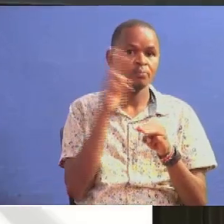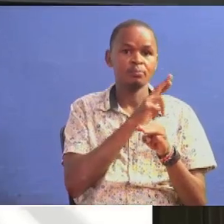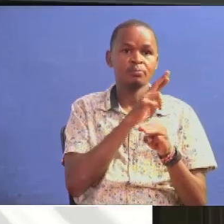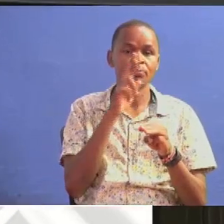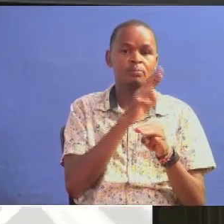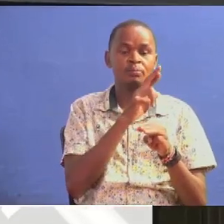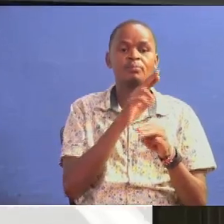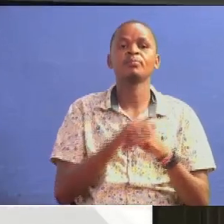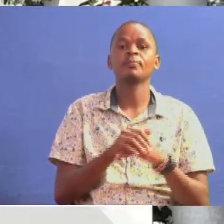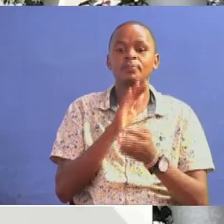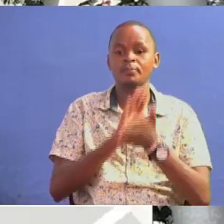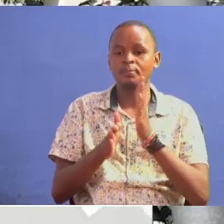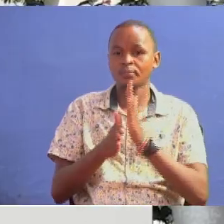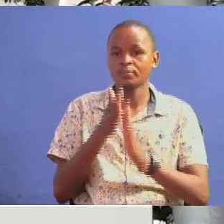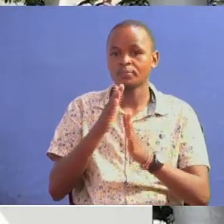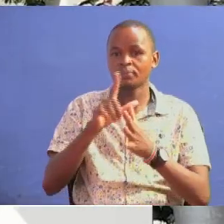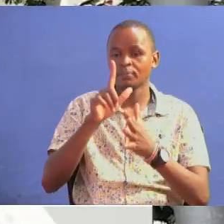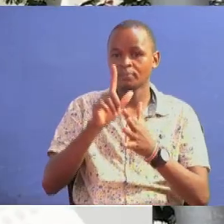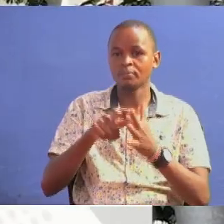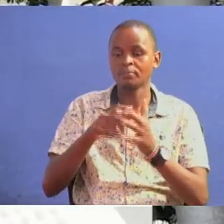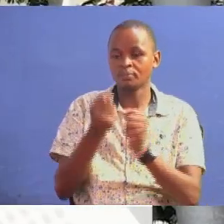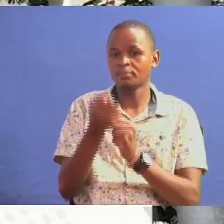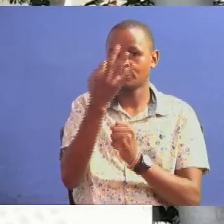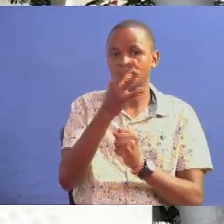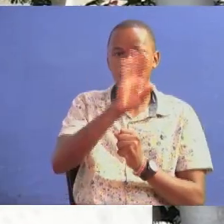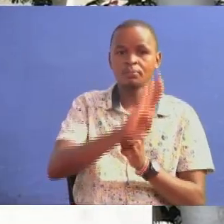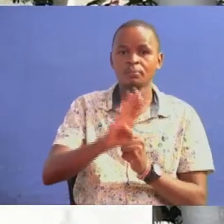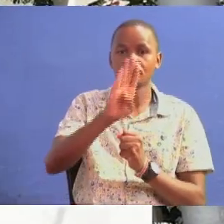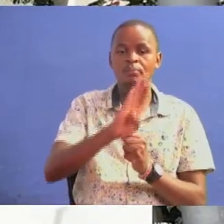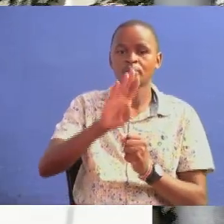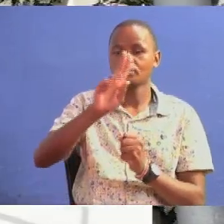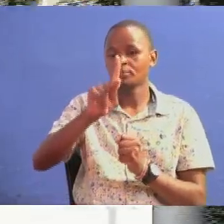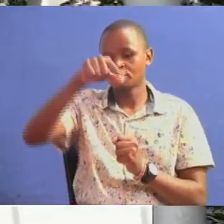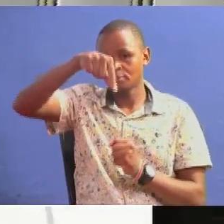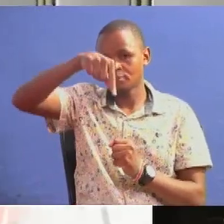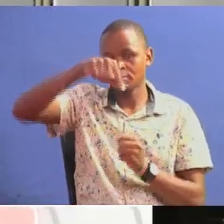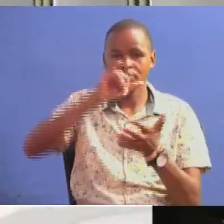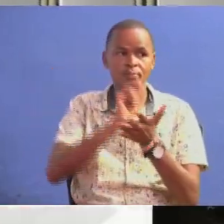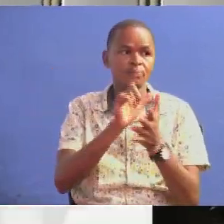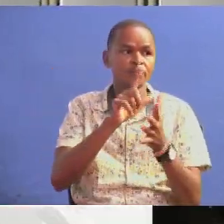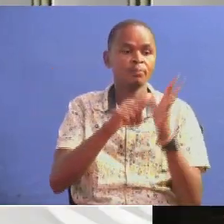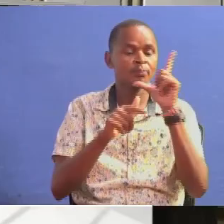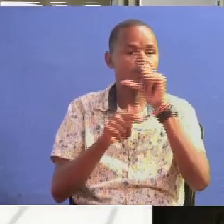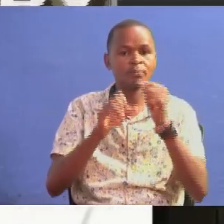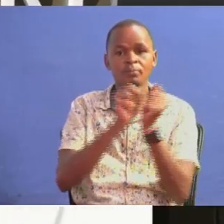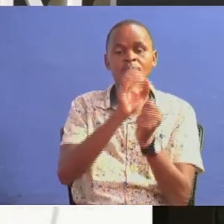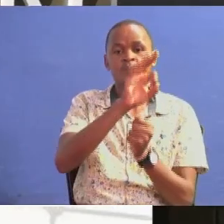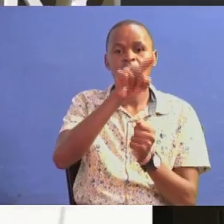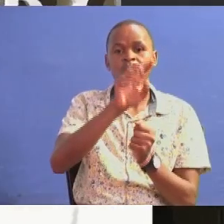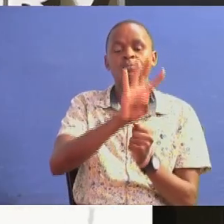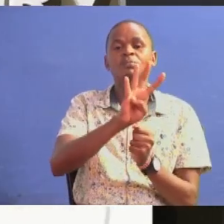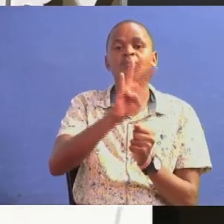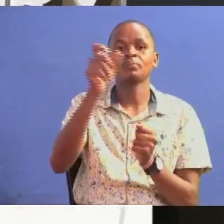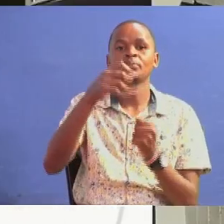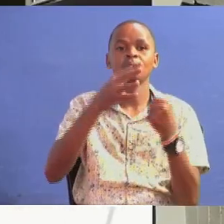carrier. Despite paying down more than 13 billion Kenyan shillings, KQ's guaranteed debt has soared by 13.4%